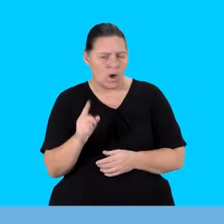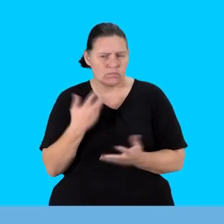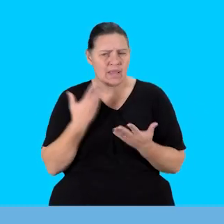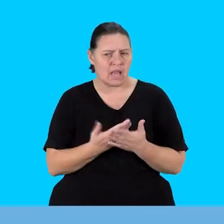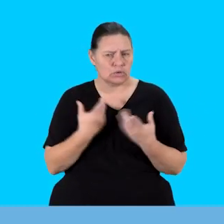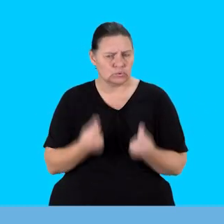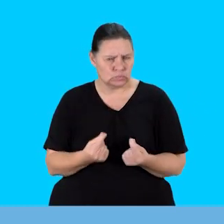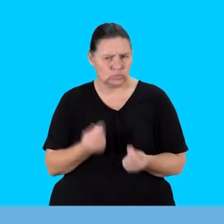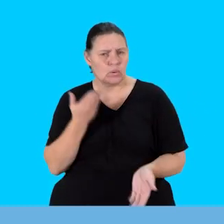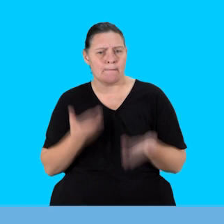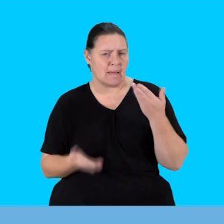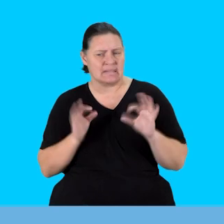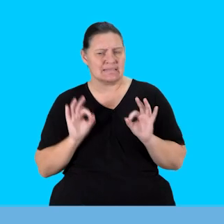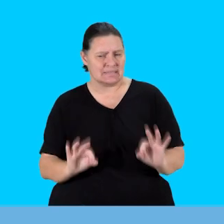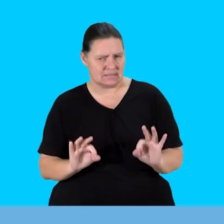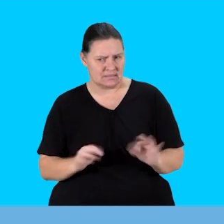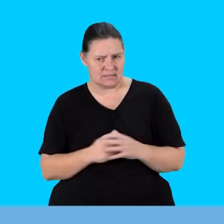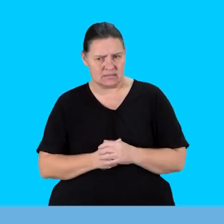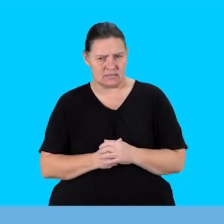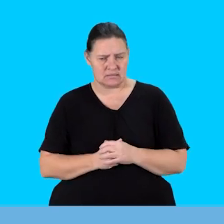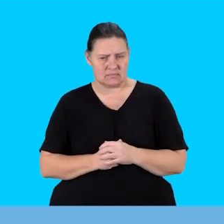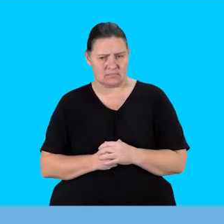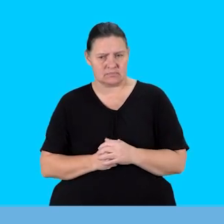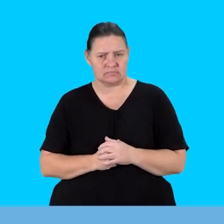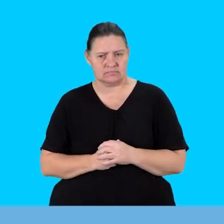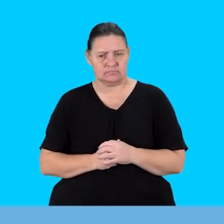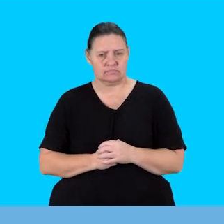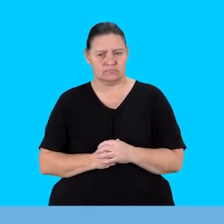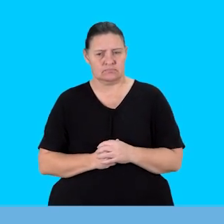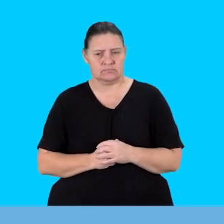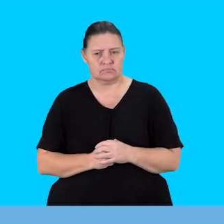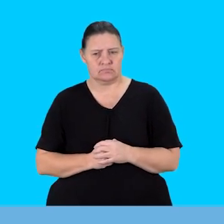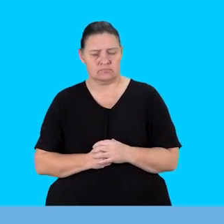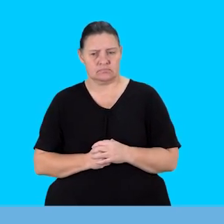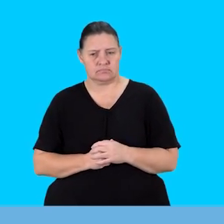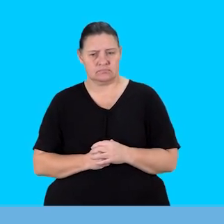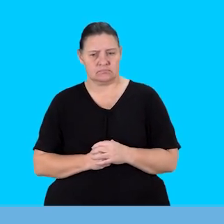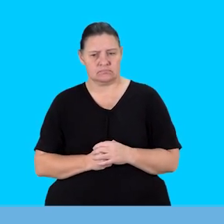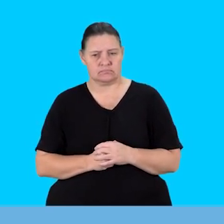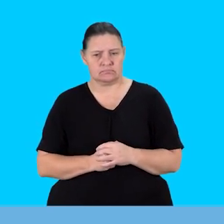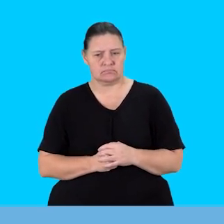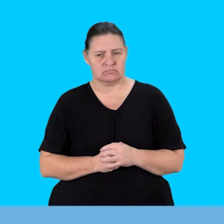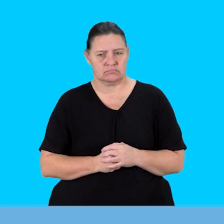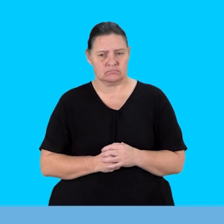it that we can do in order to balance this particular chemical equation? Let's see.